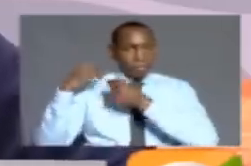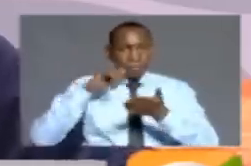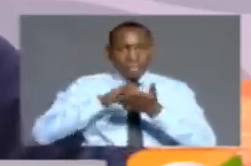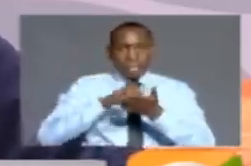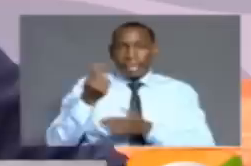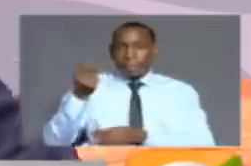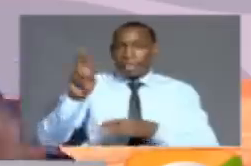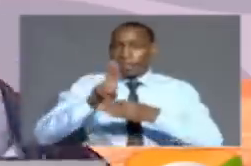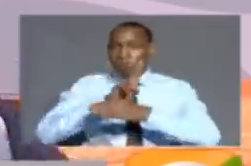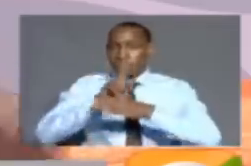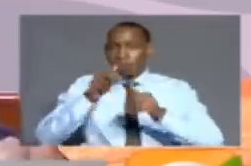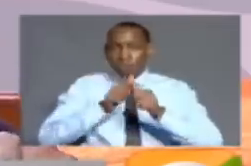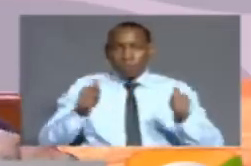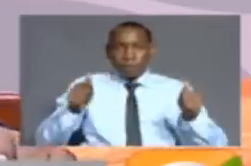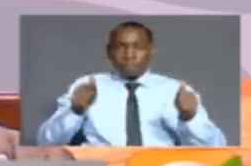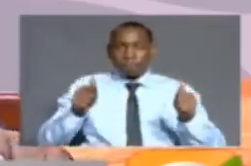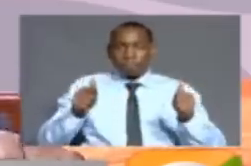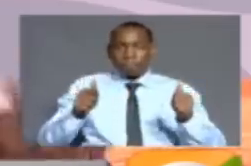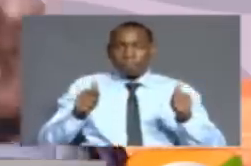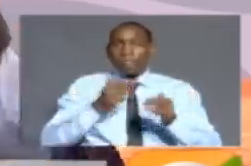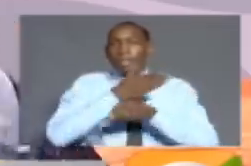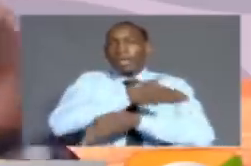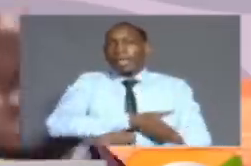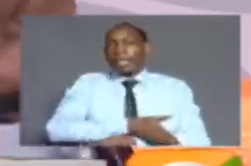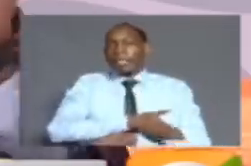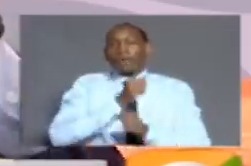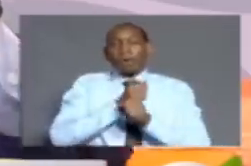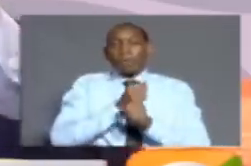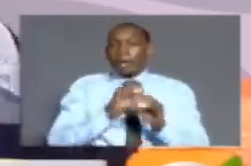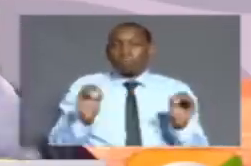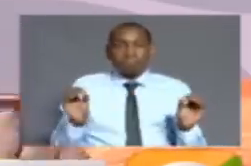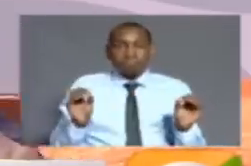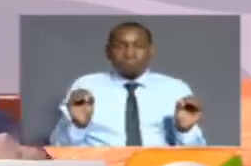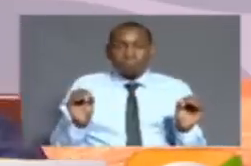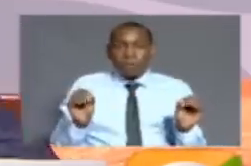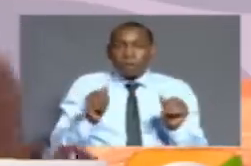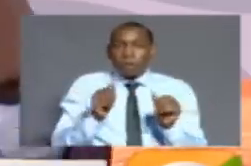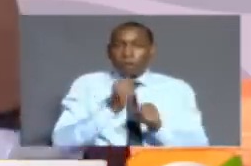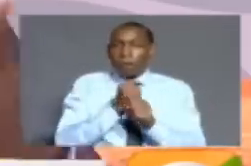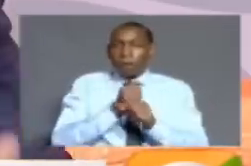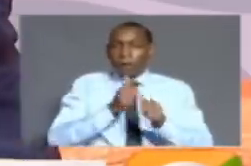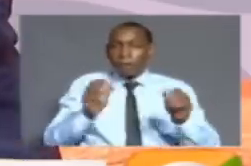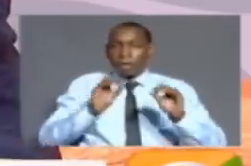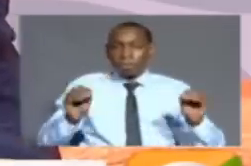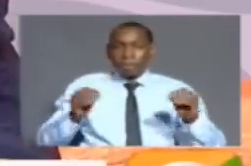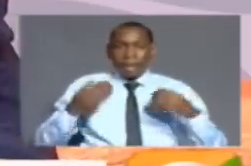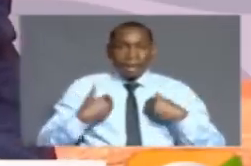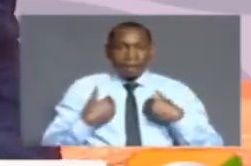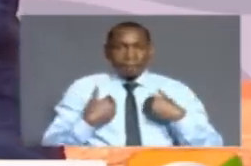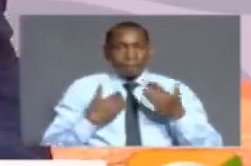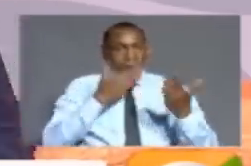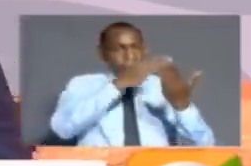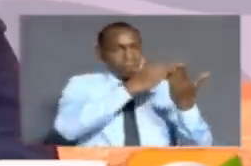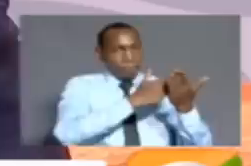money is spent well are too lazy to be able to do the work properly. So they take a template